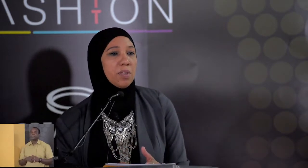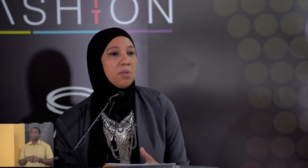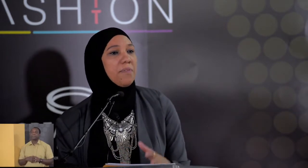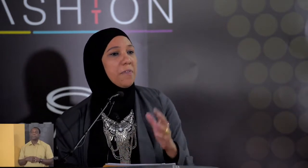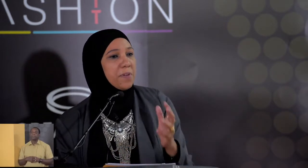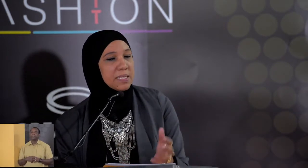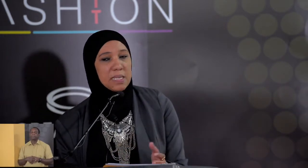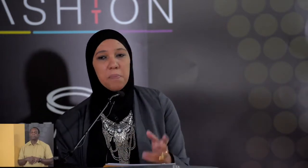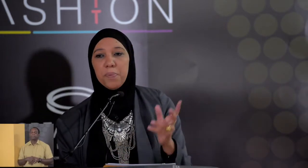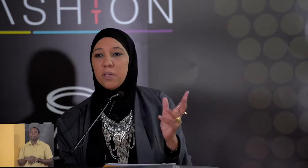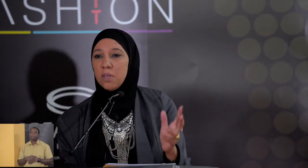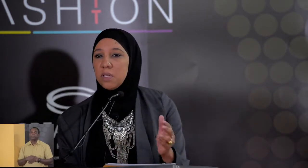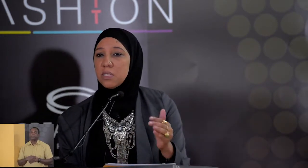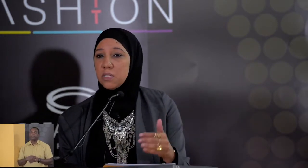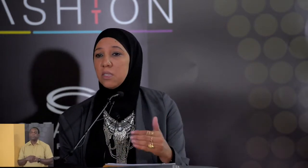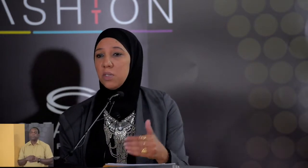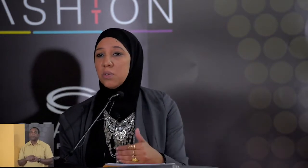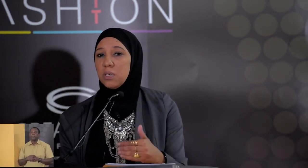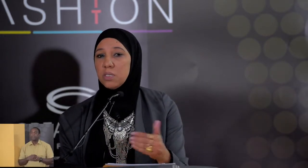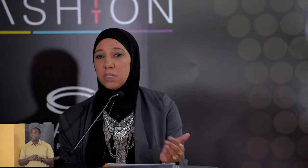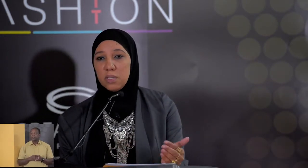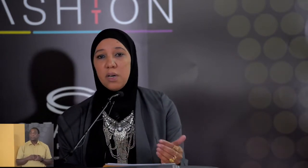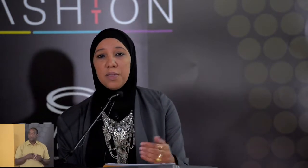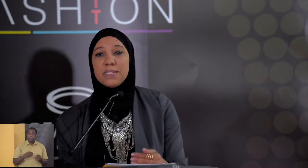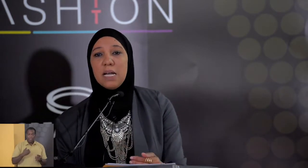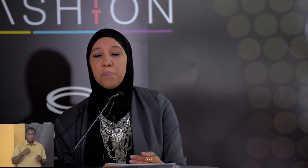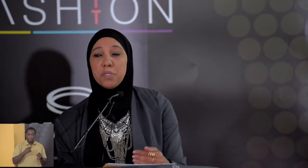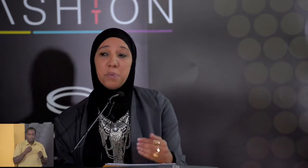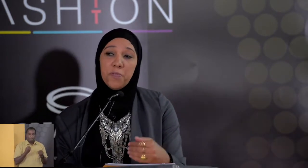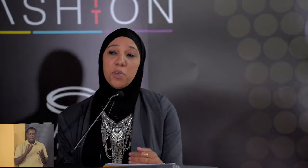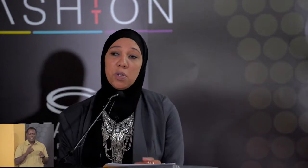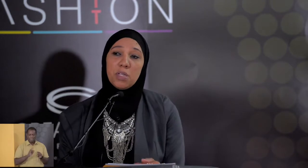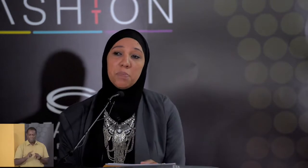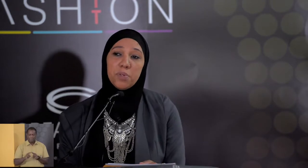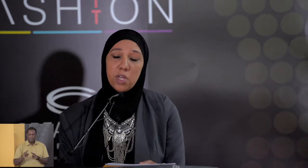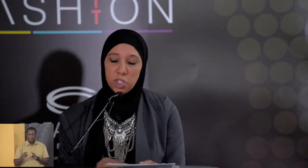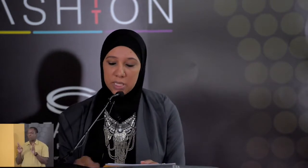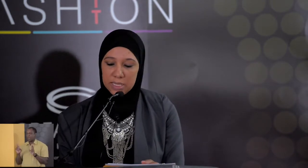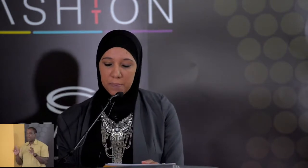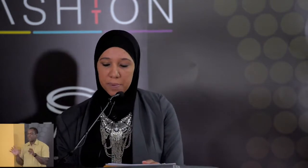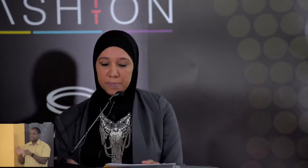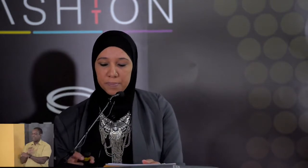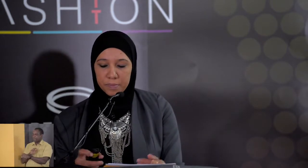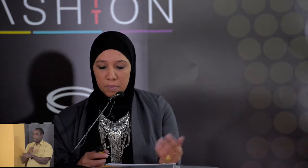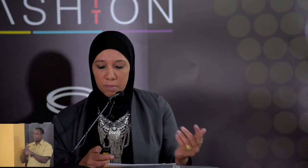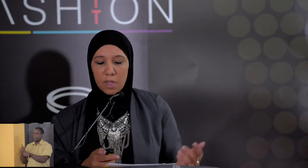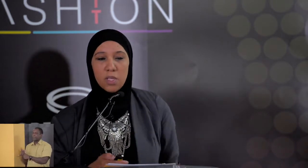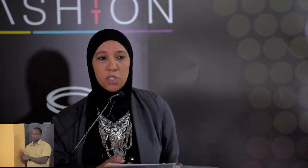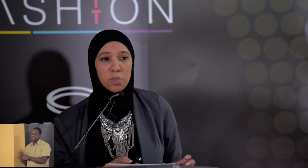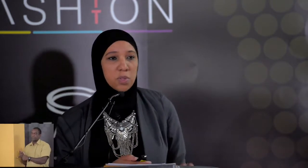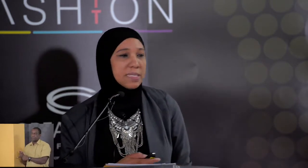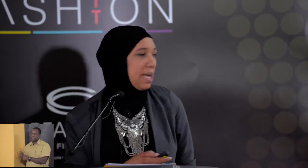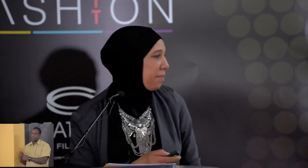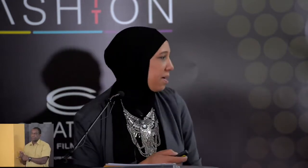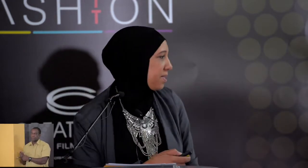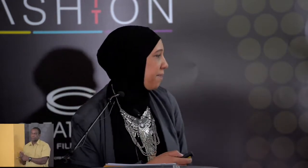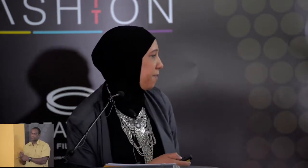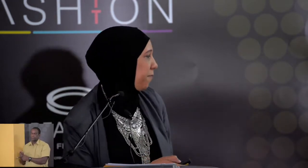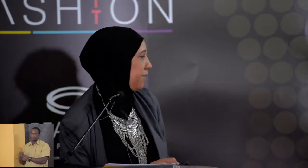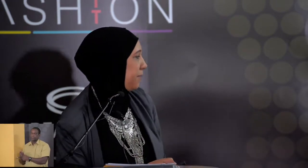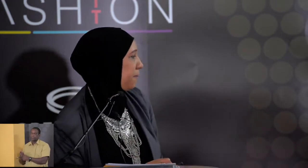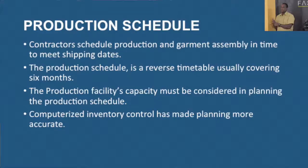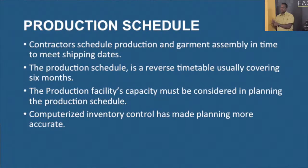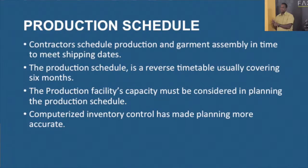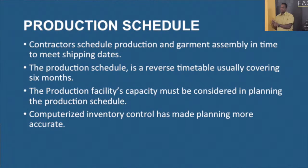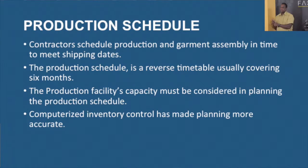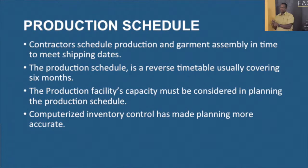that point. You have your fit sample, there's other samples before you get to production sample. So those timelines have